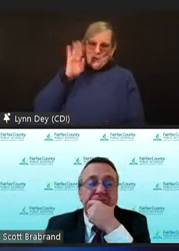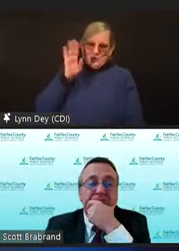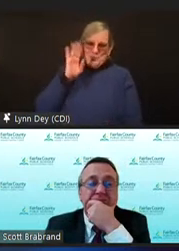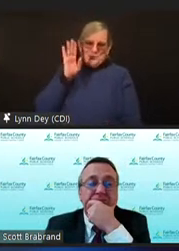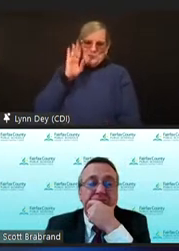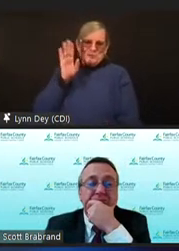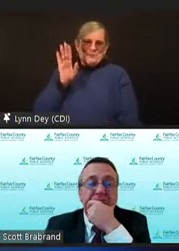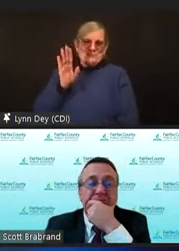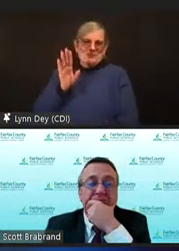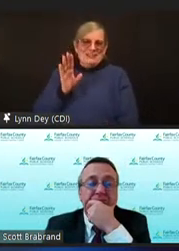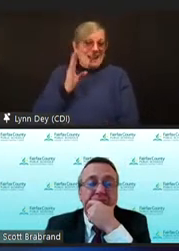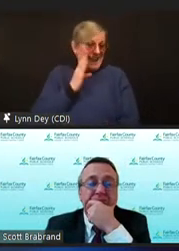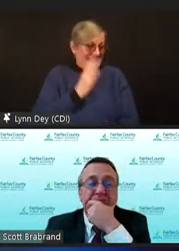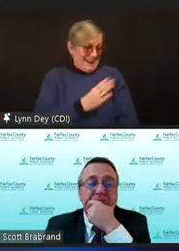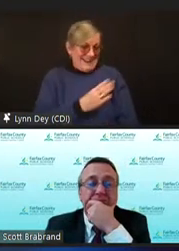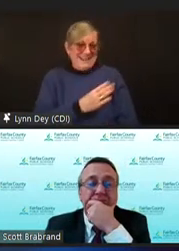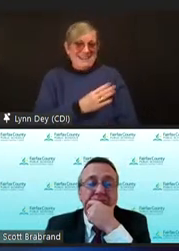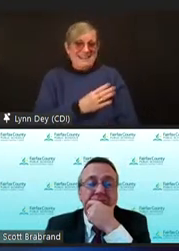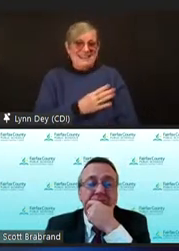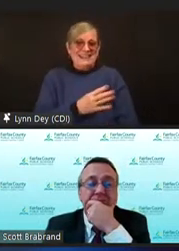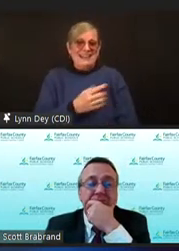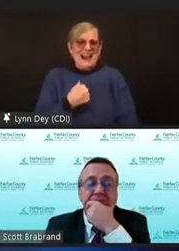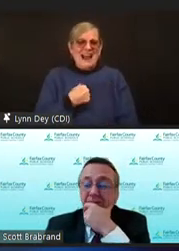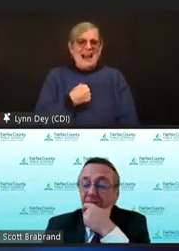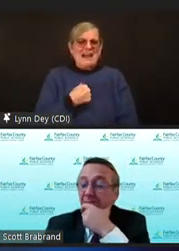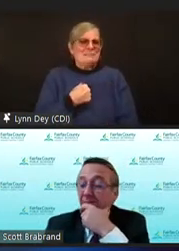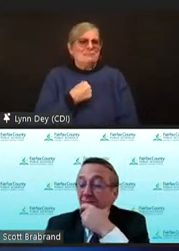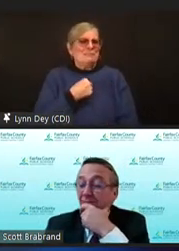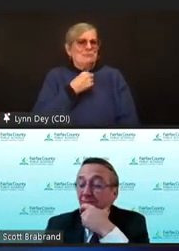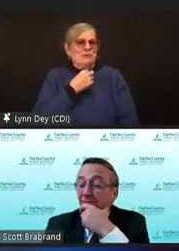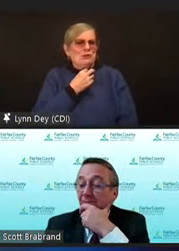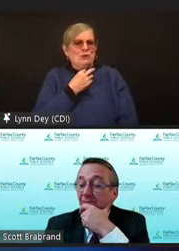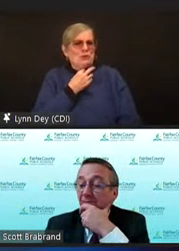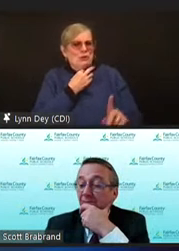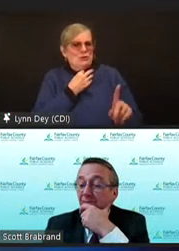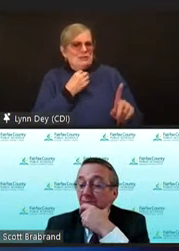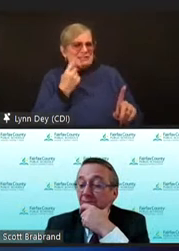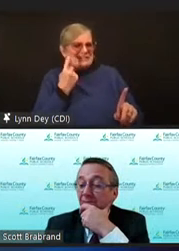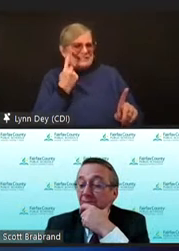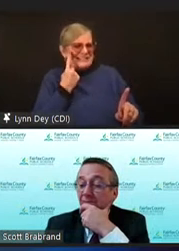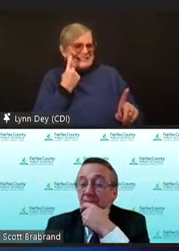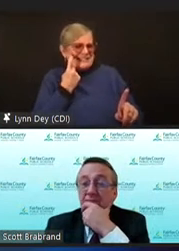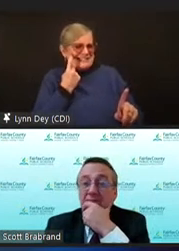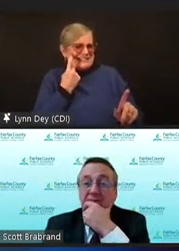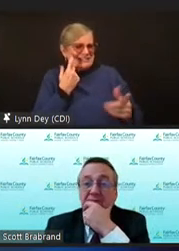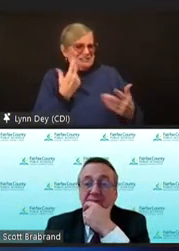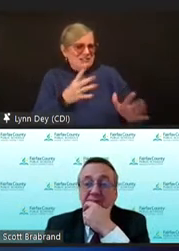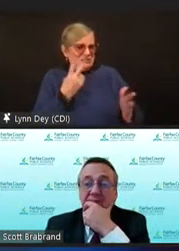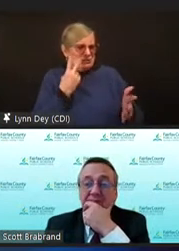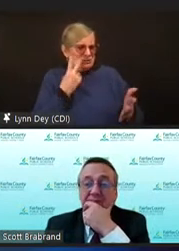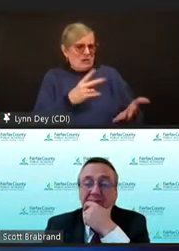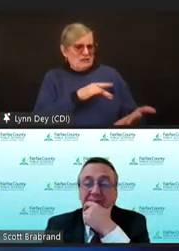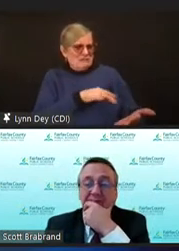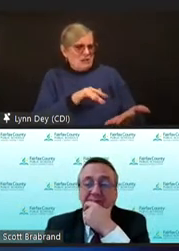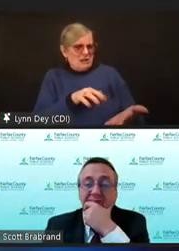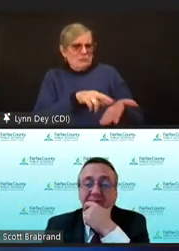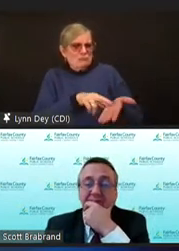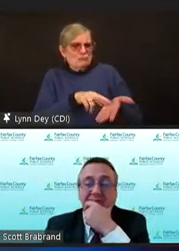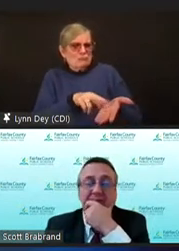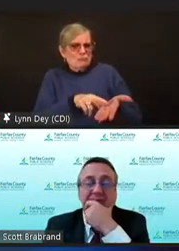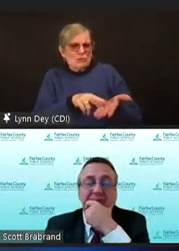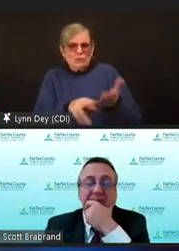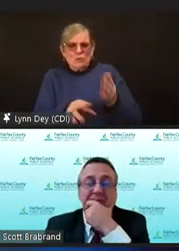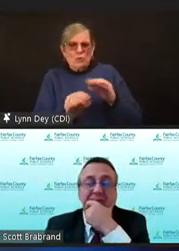Hi. I'm just wondering, there's been some recent studies that I've read lately that are showing that there's no statistical